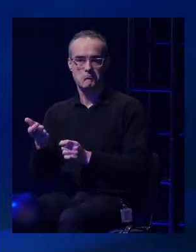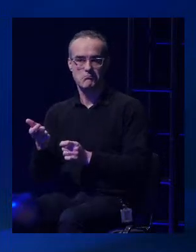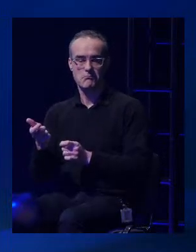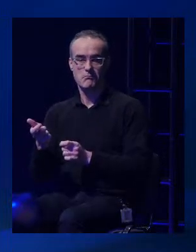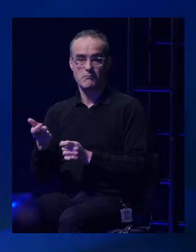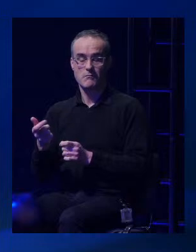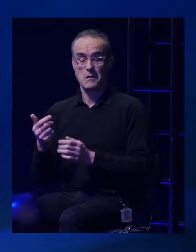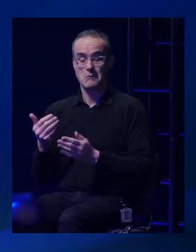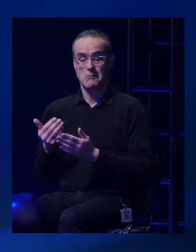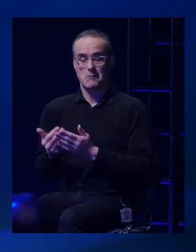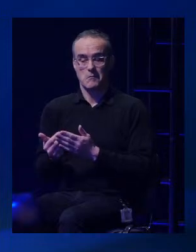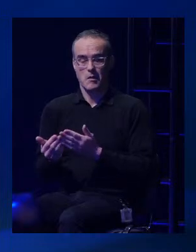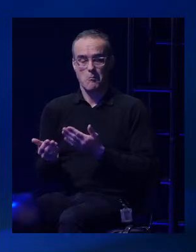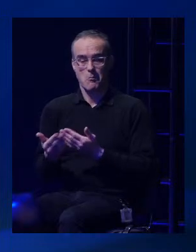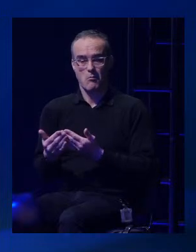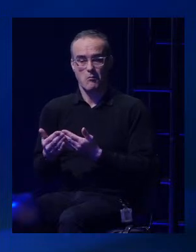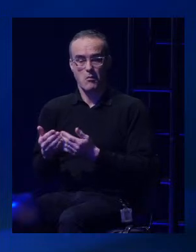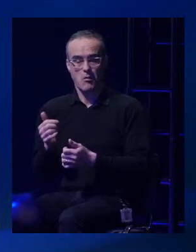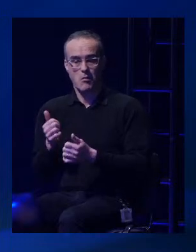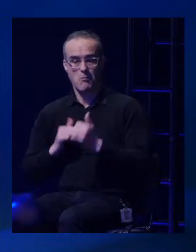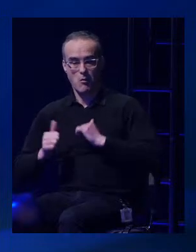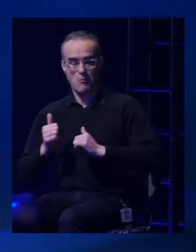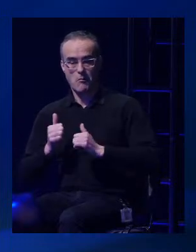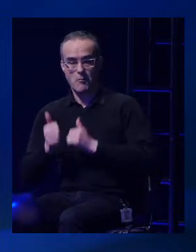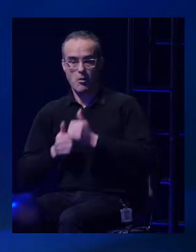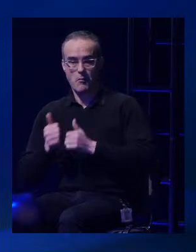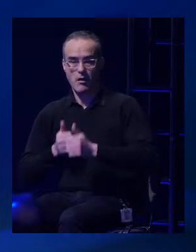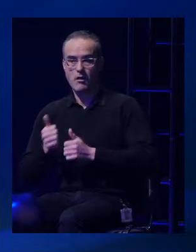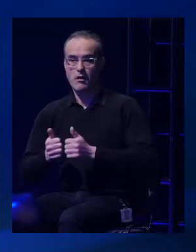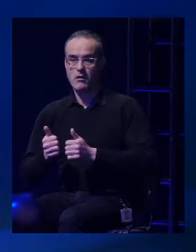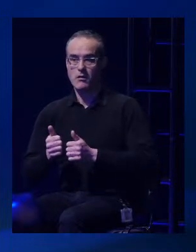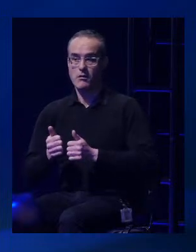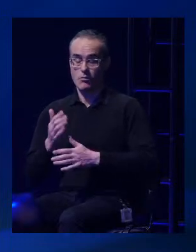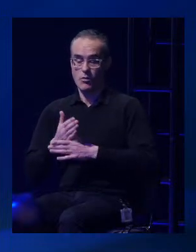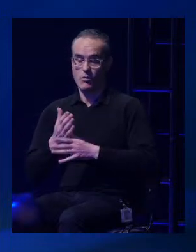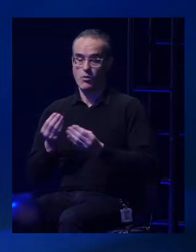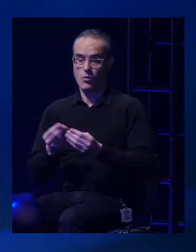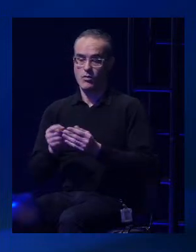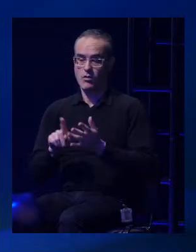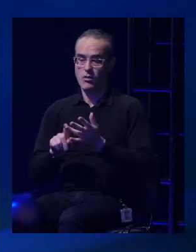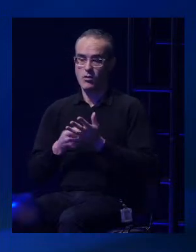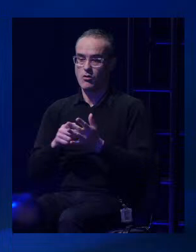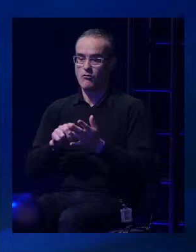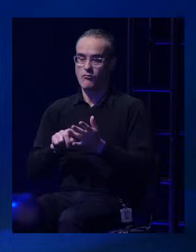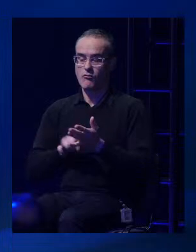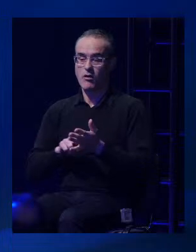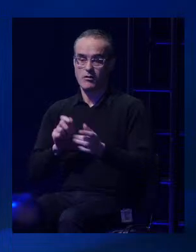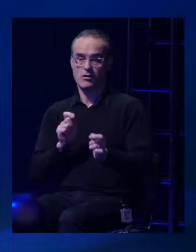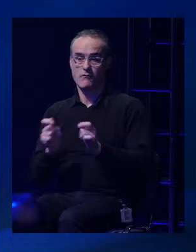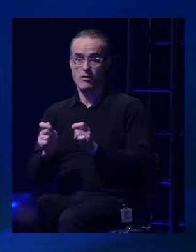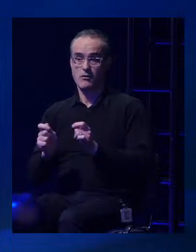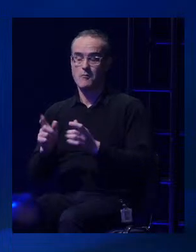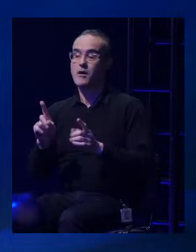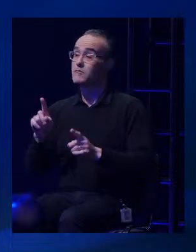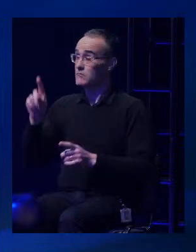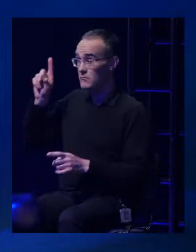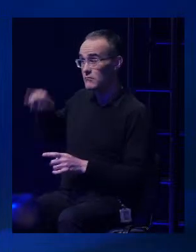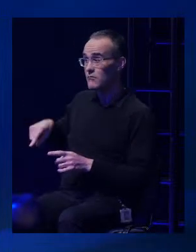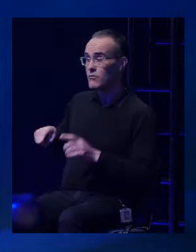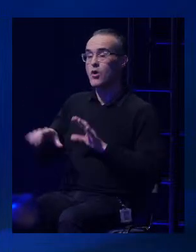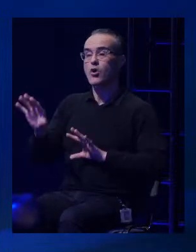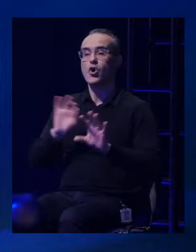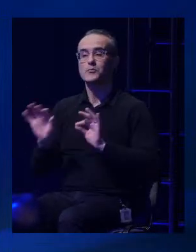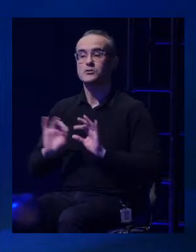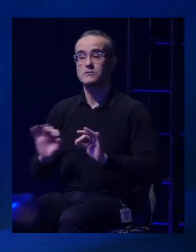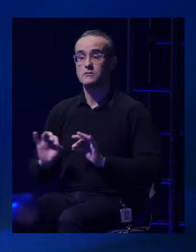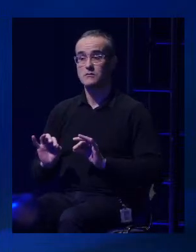and more popular, and we do work fully with the Orion Convert system. These are all options though, so if you don't need those particular things, you can just work